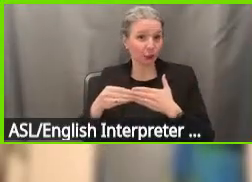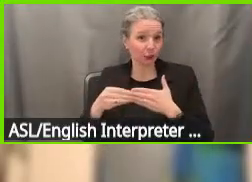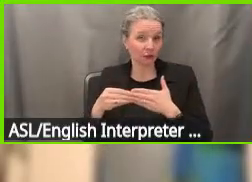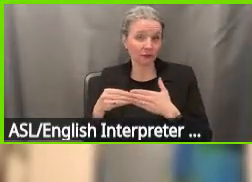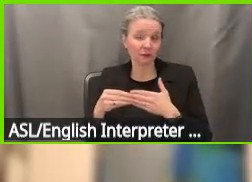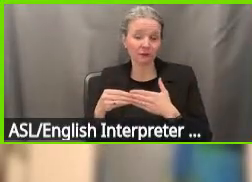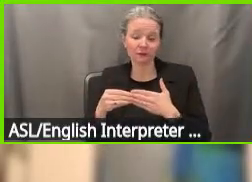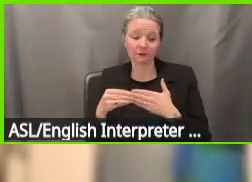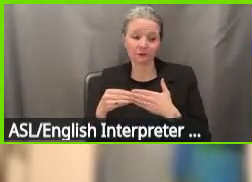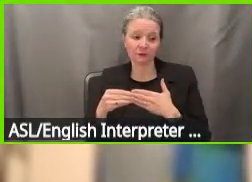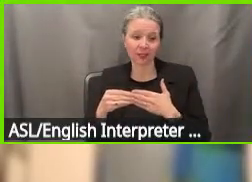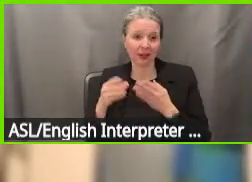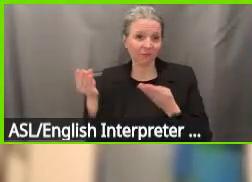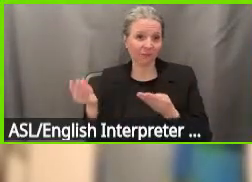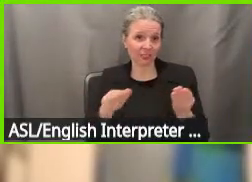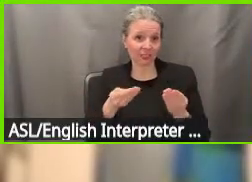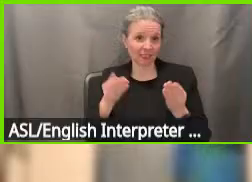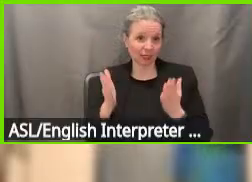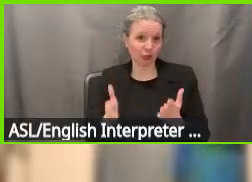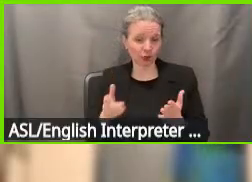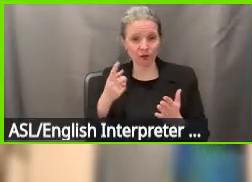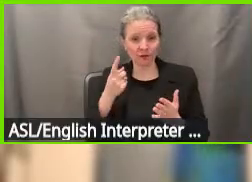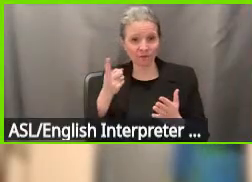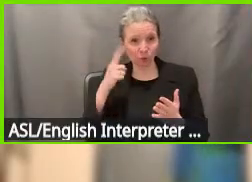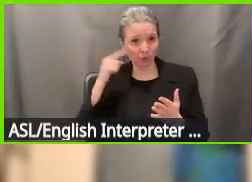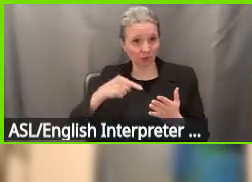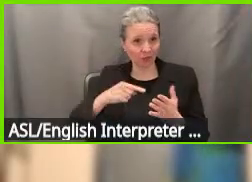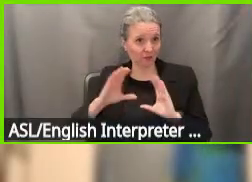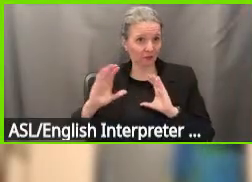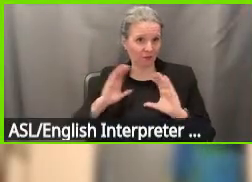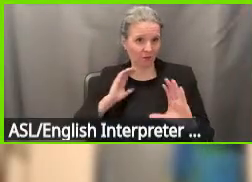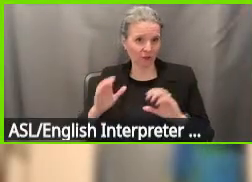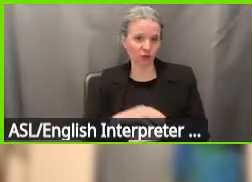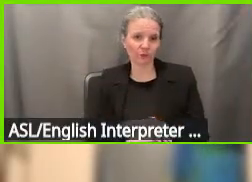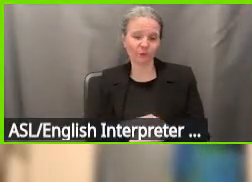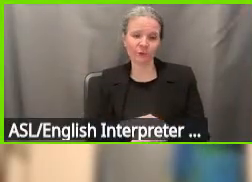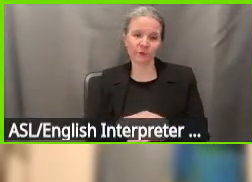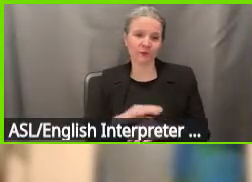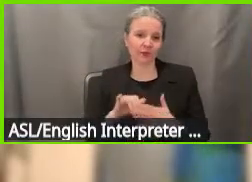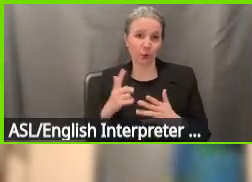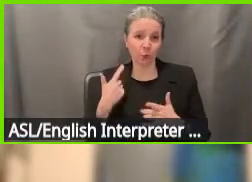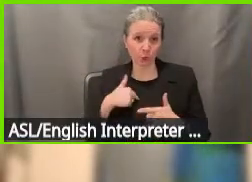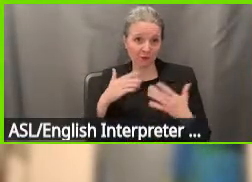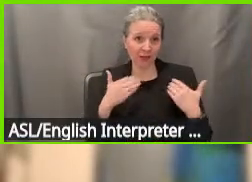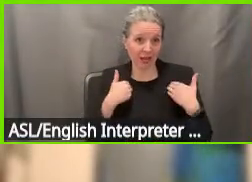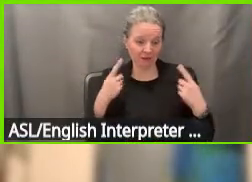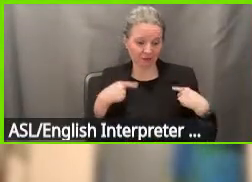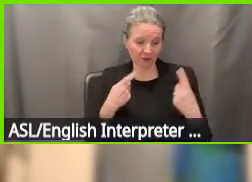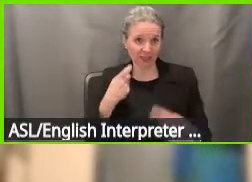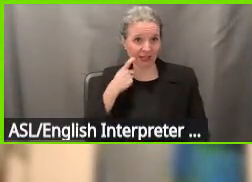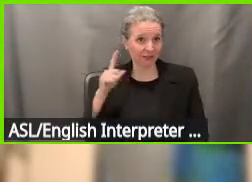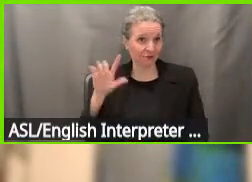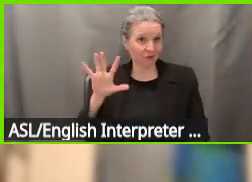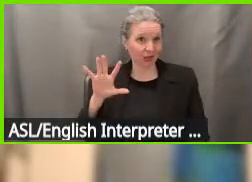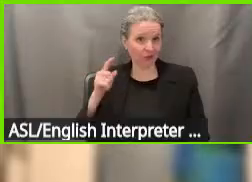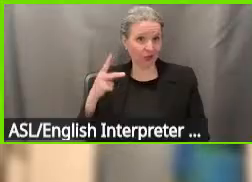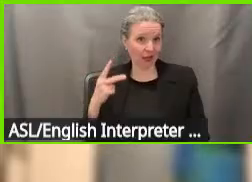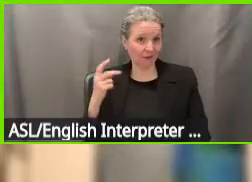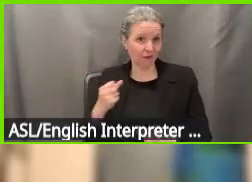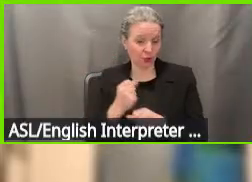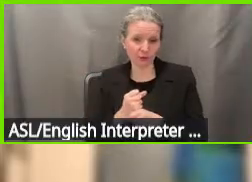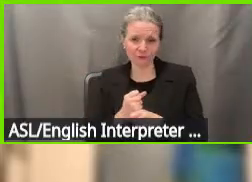the facilitators for this conversation that we've been having over the last 5.5 years. It